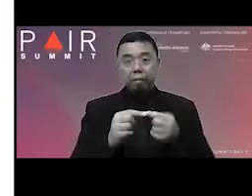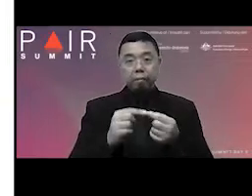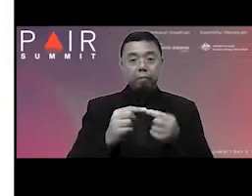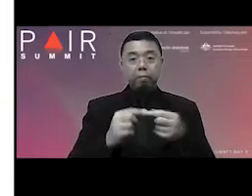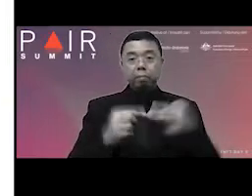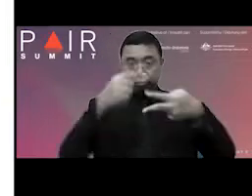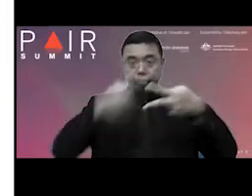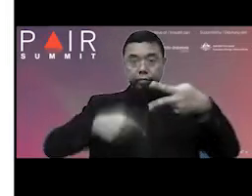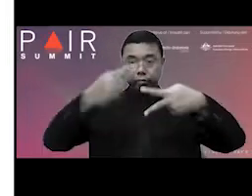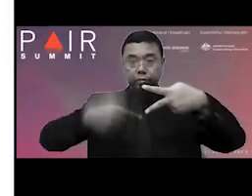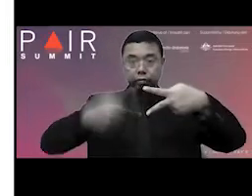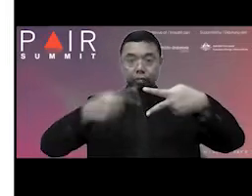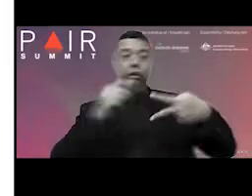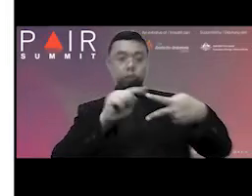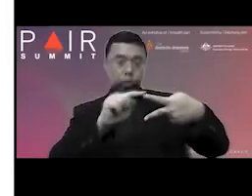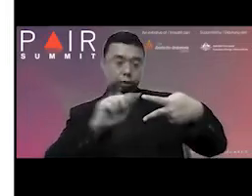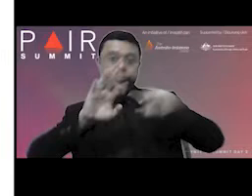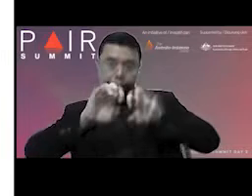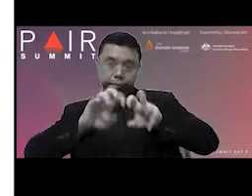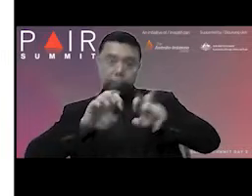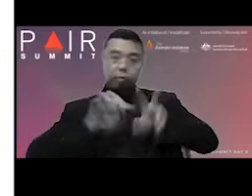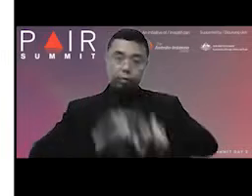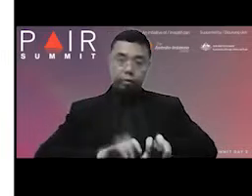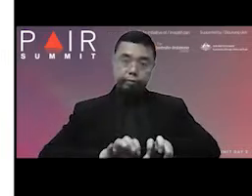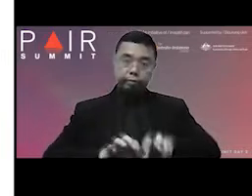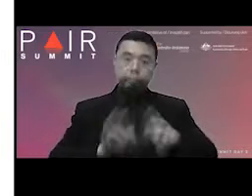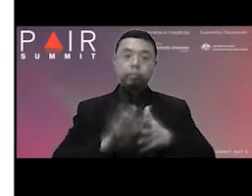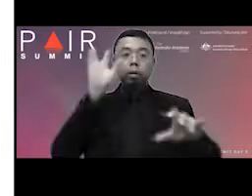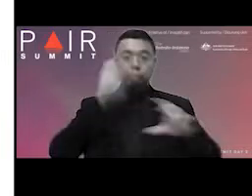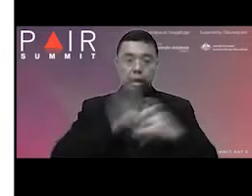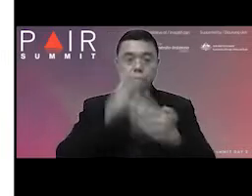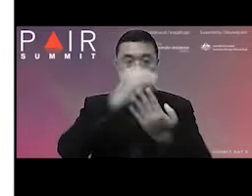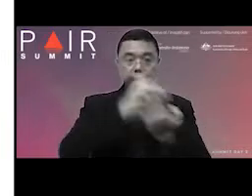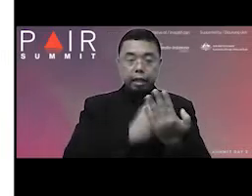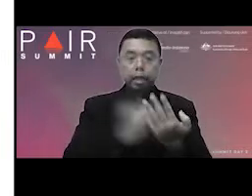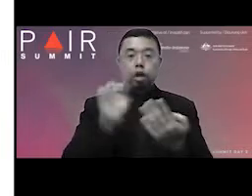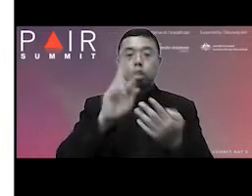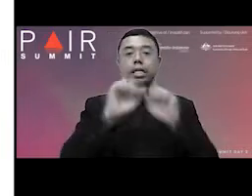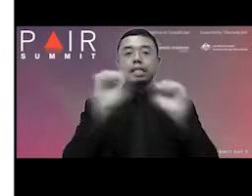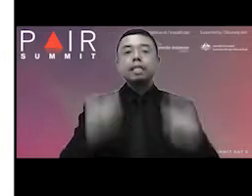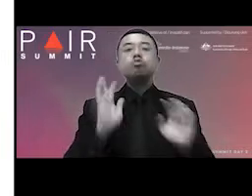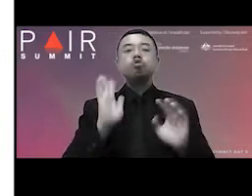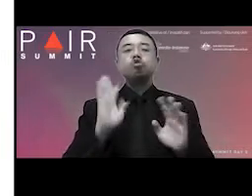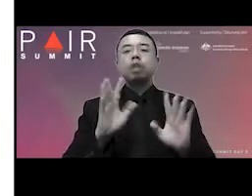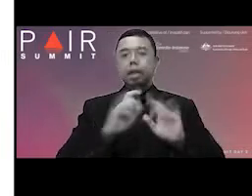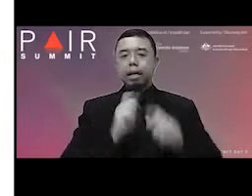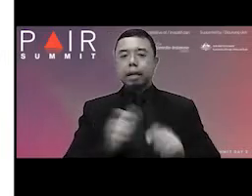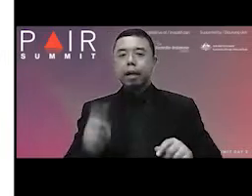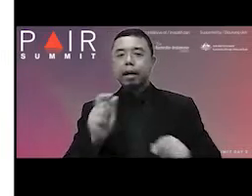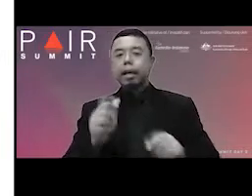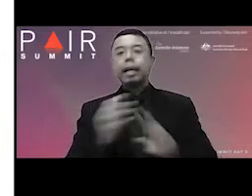or SIMPUS, and both systems have been in use even prior to the pandemic. Patients in